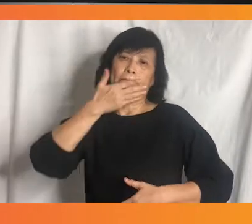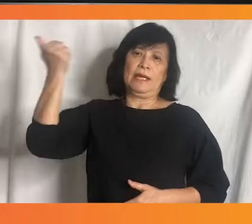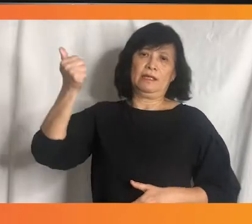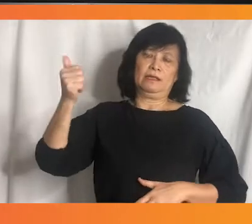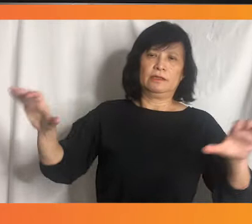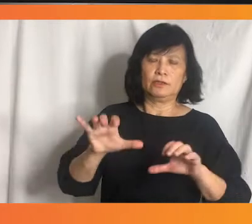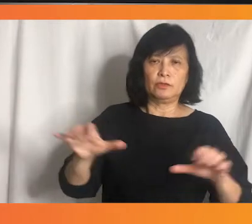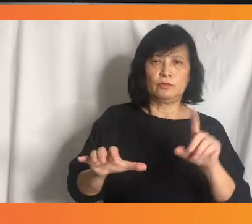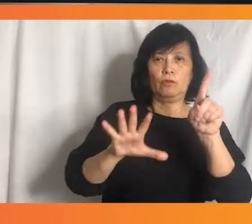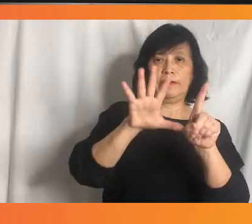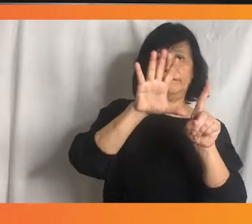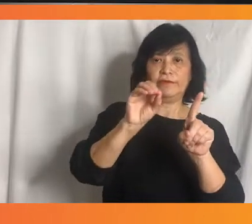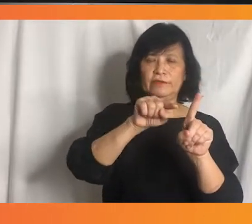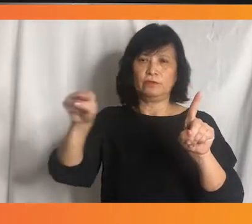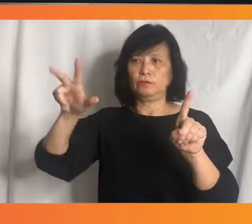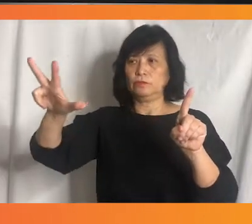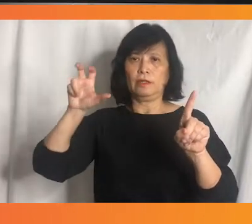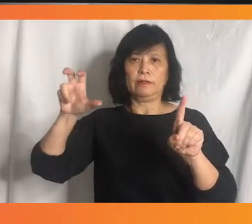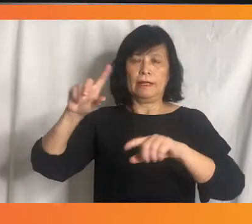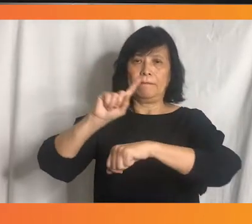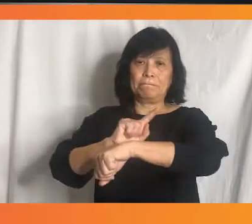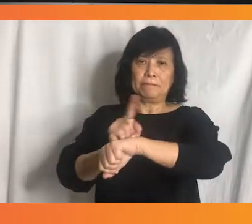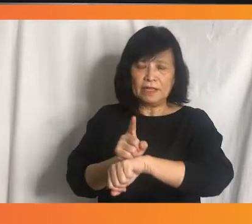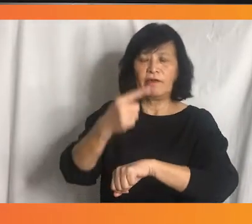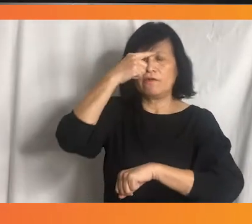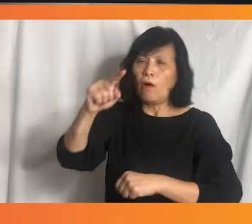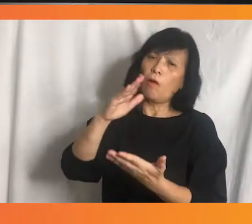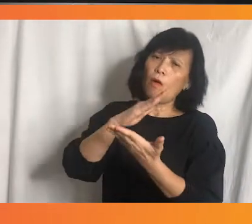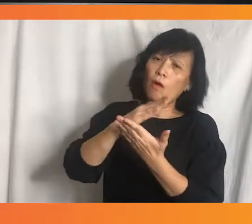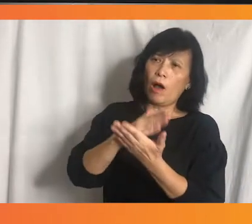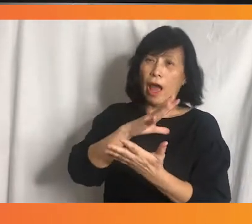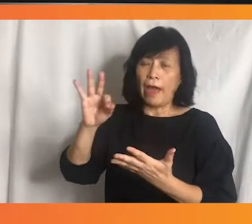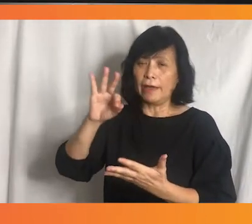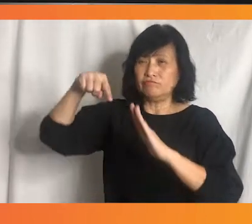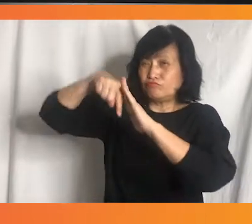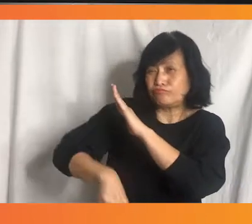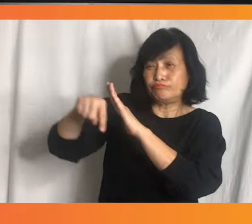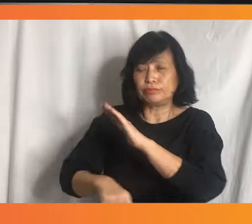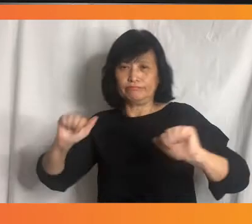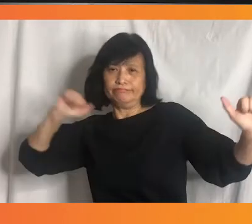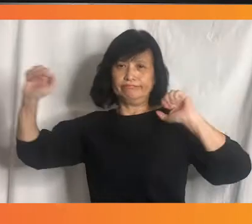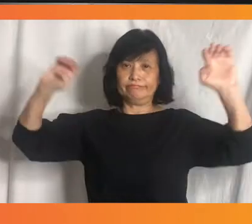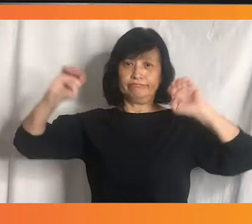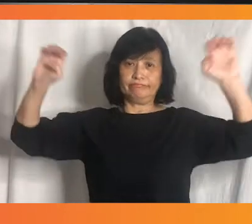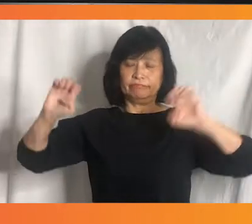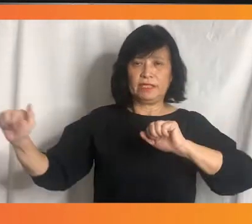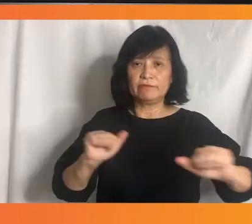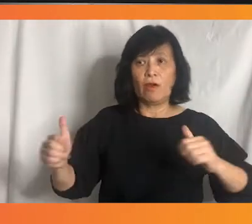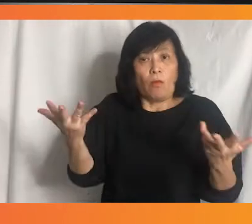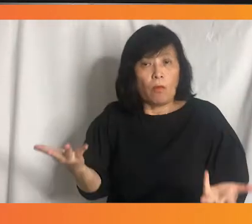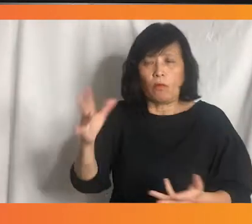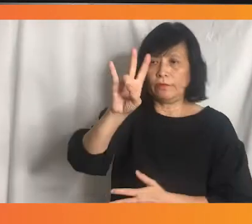least 150 to 300 minutes of moderate intensity aerobic activity or 75